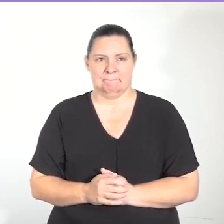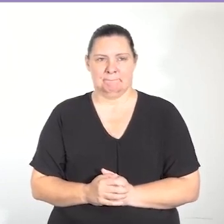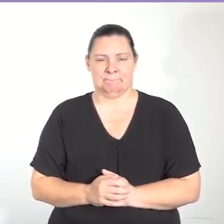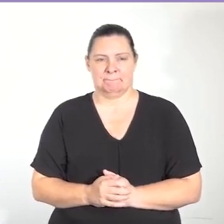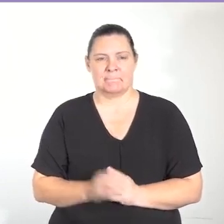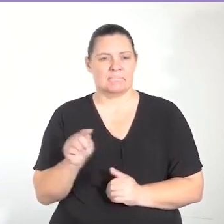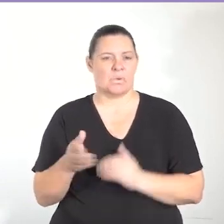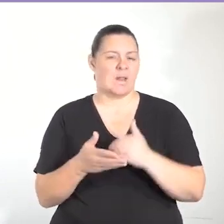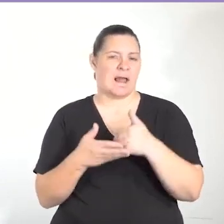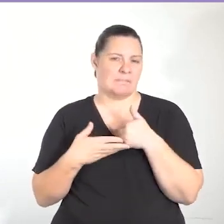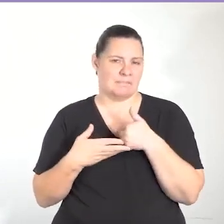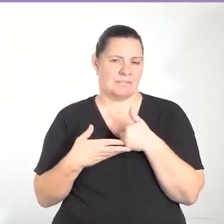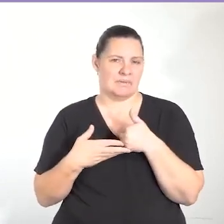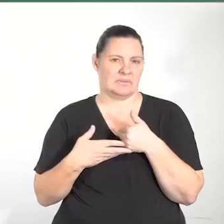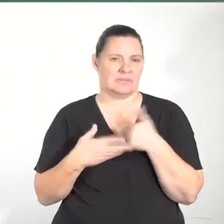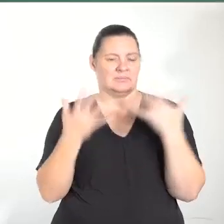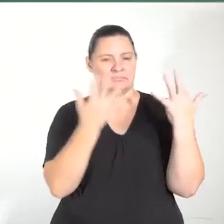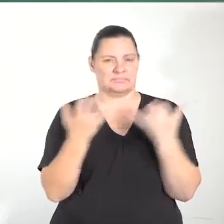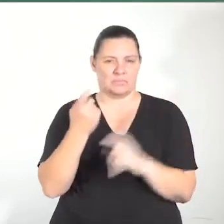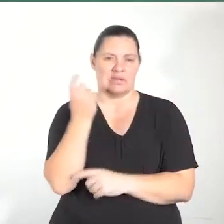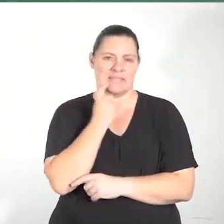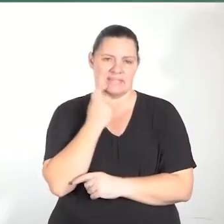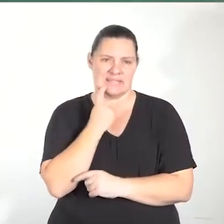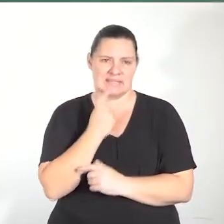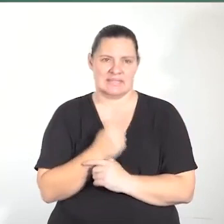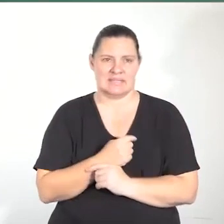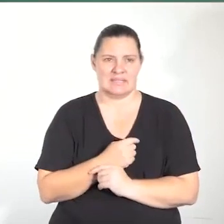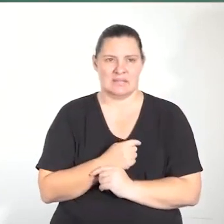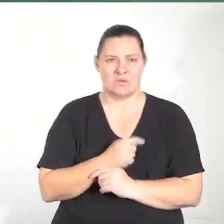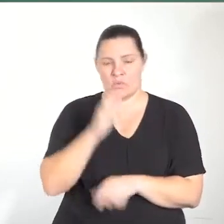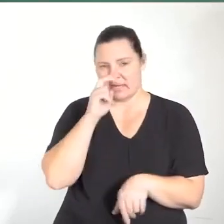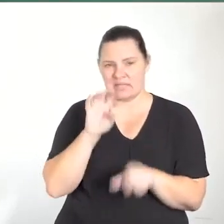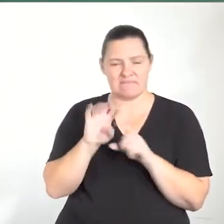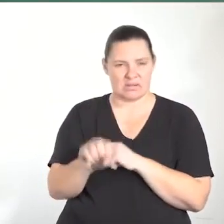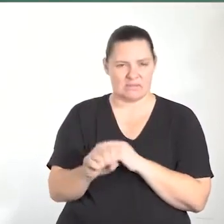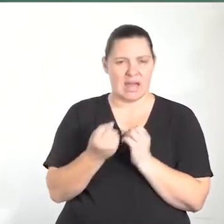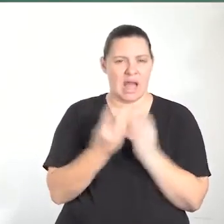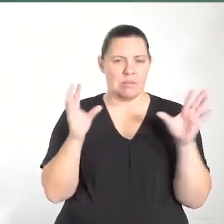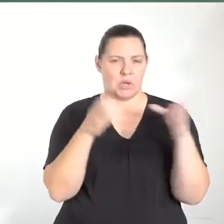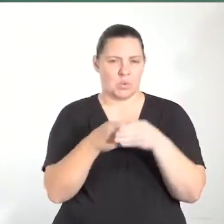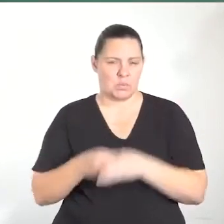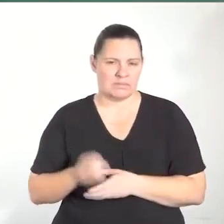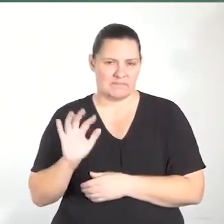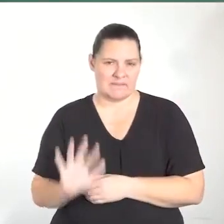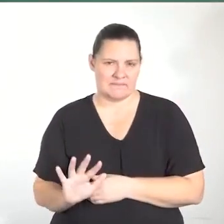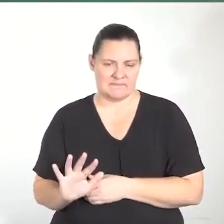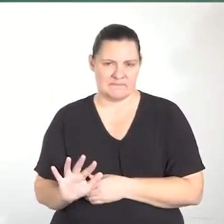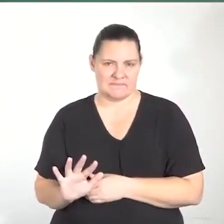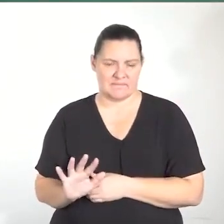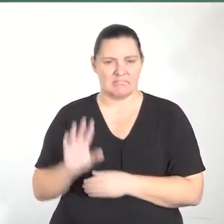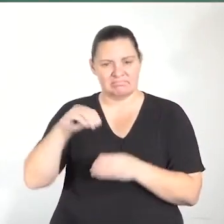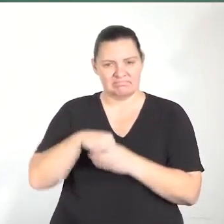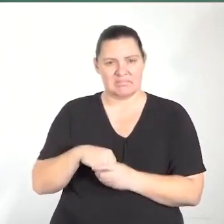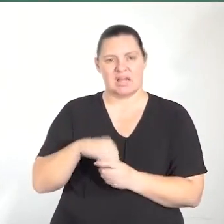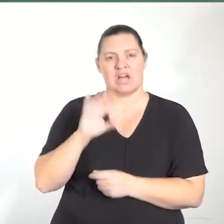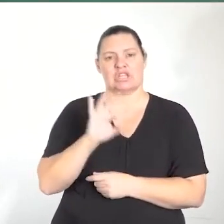So our clue board is just going to help us to make these calculations easier, because now we need to find out how many groups of 5